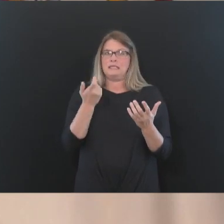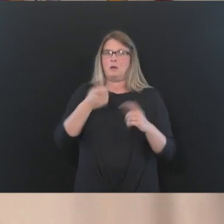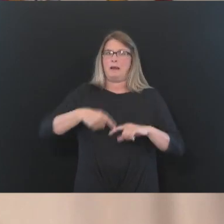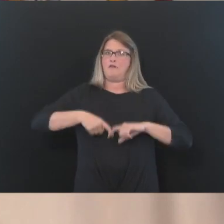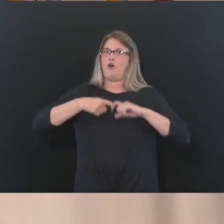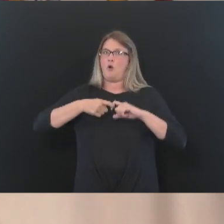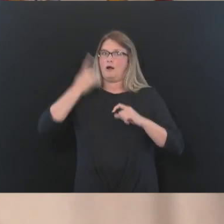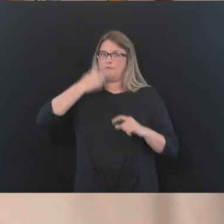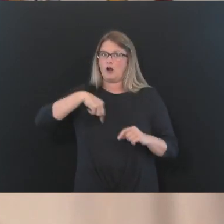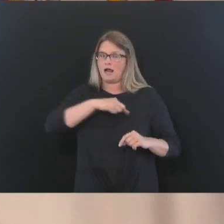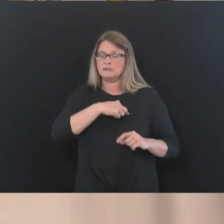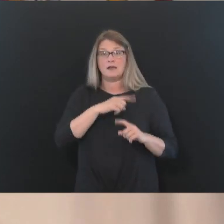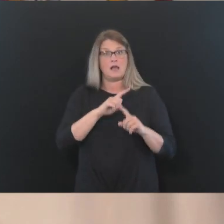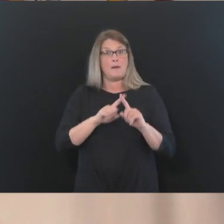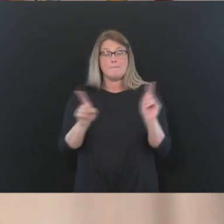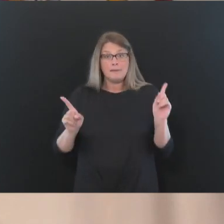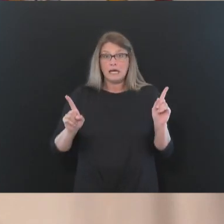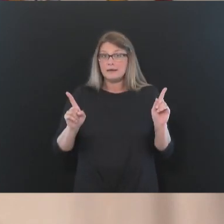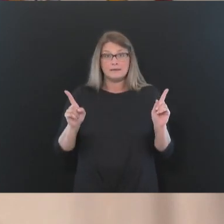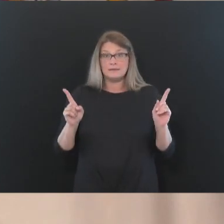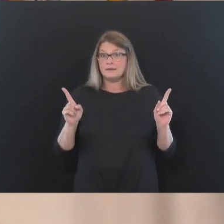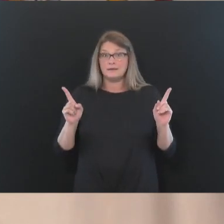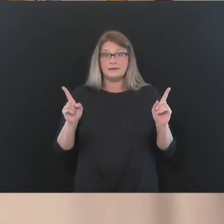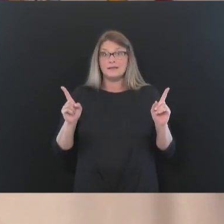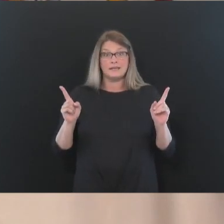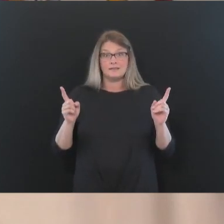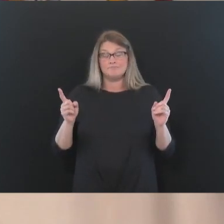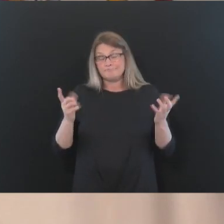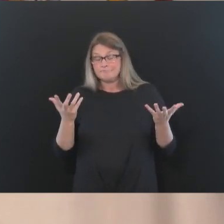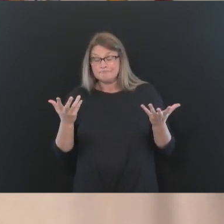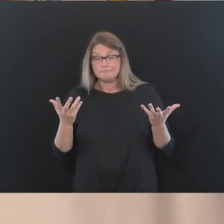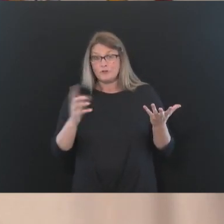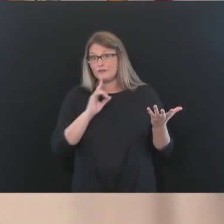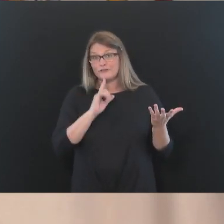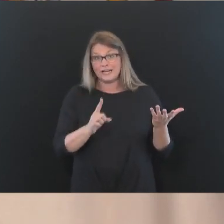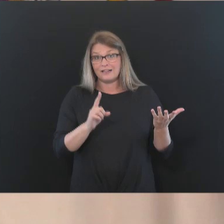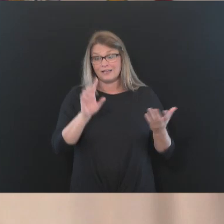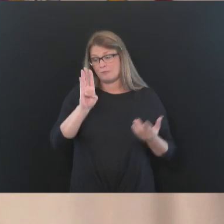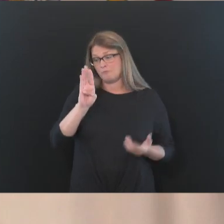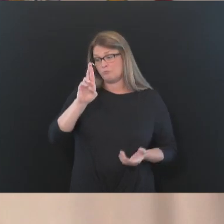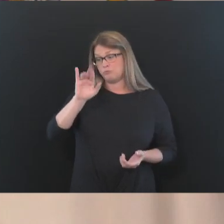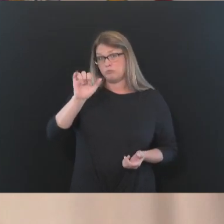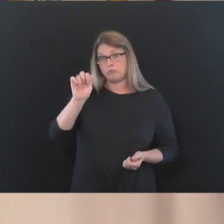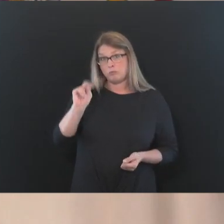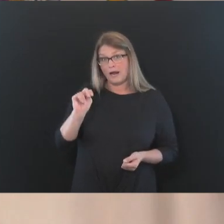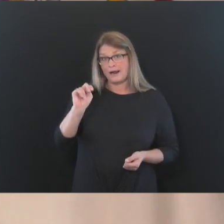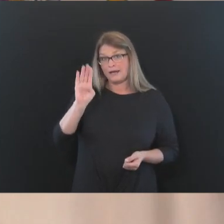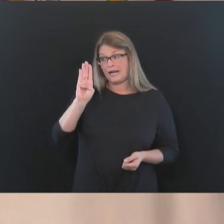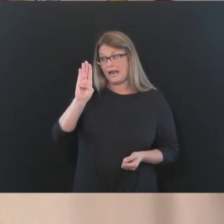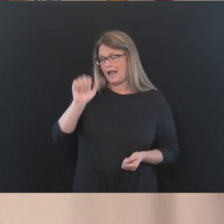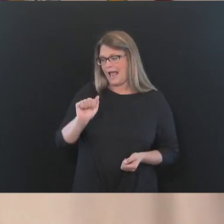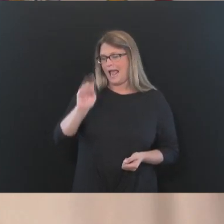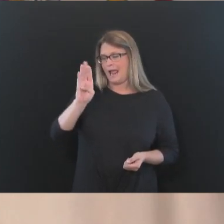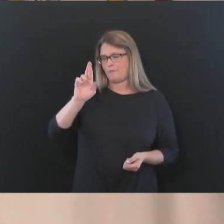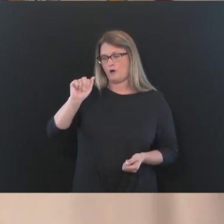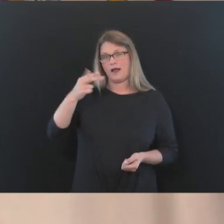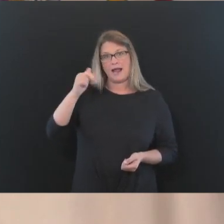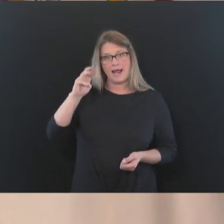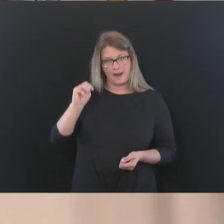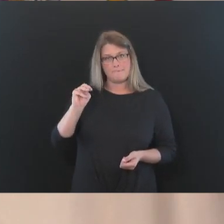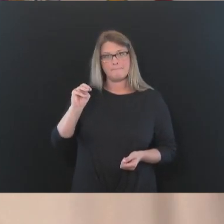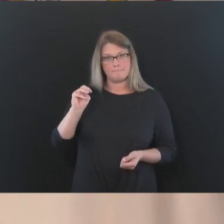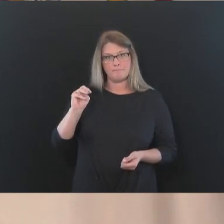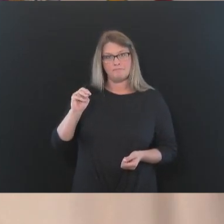I did is, you know, I basically, Brian Abraham was there, and Brian that day, you know,